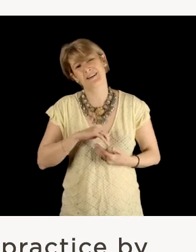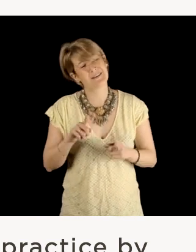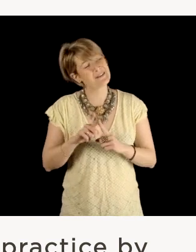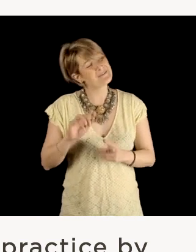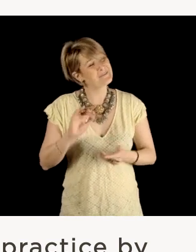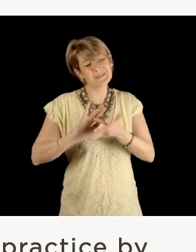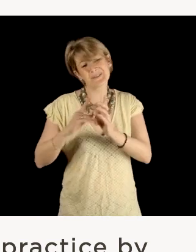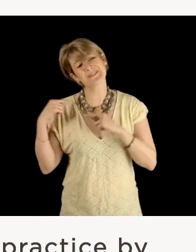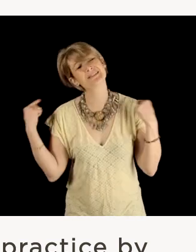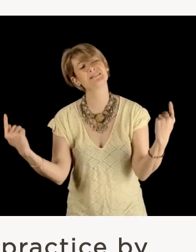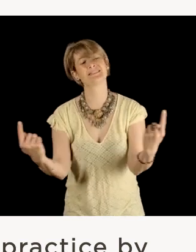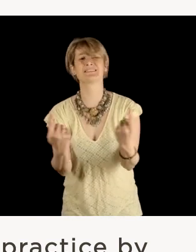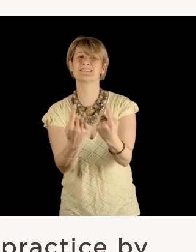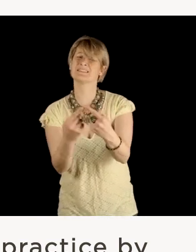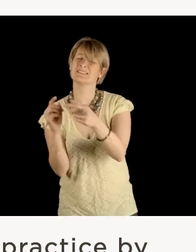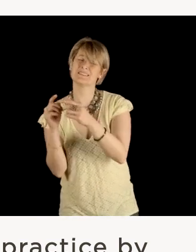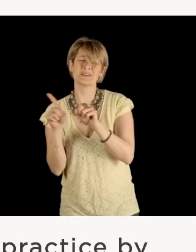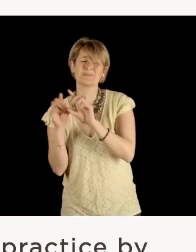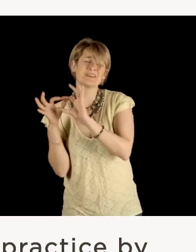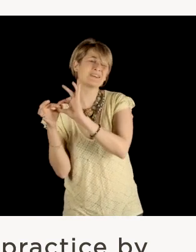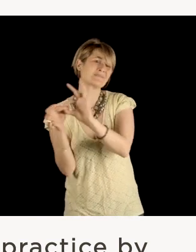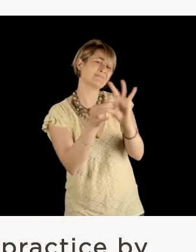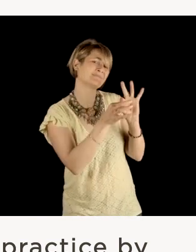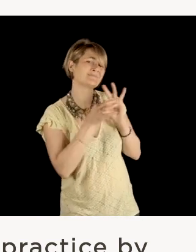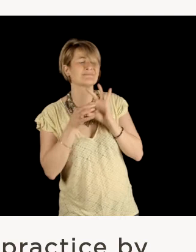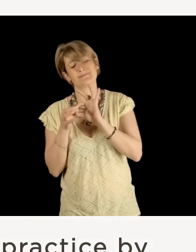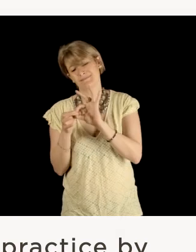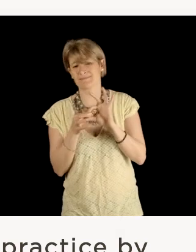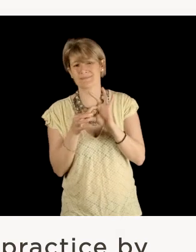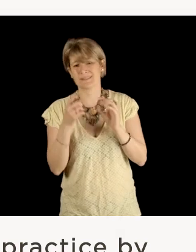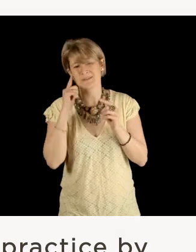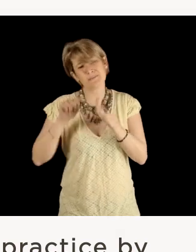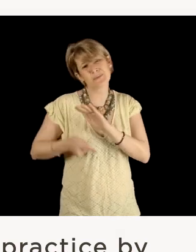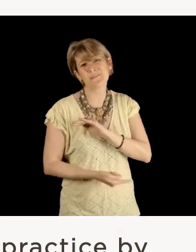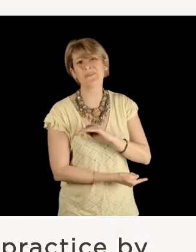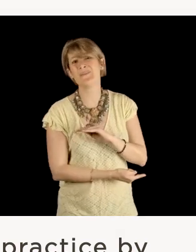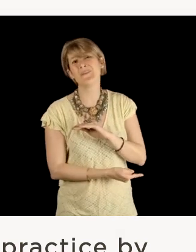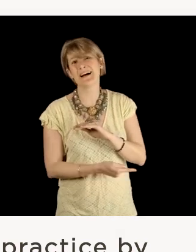voice within that we all have access to and that we can incorporate an even deeper relationship with.